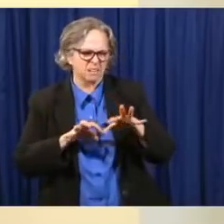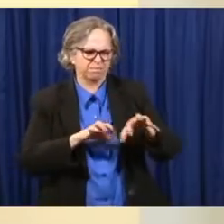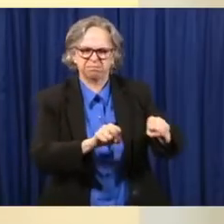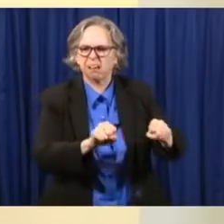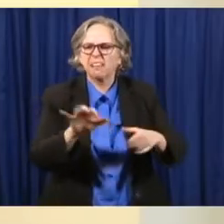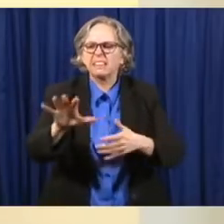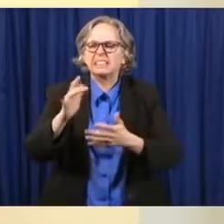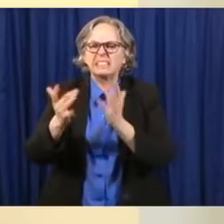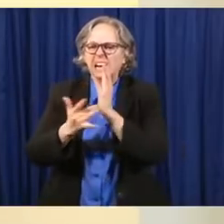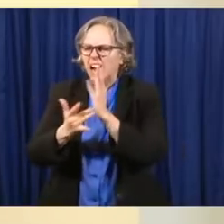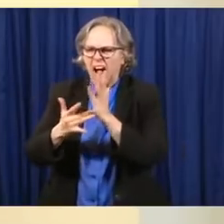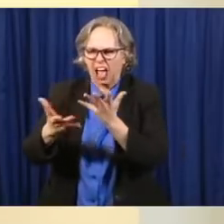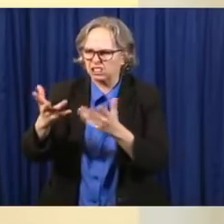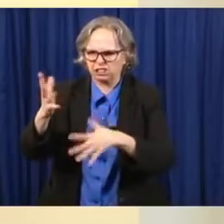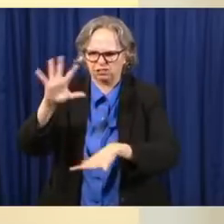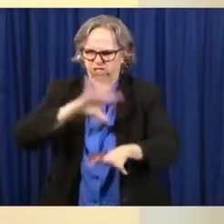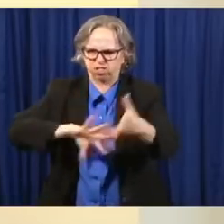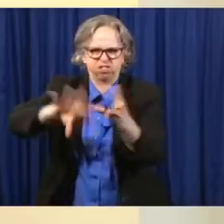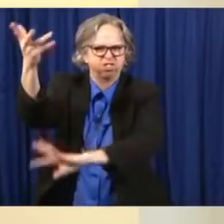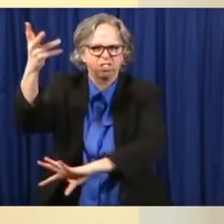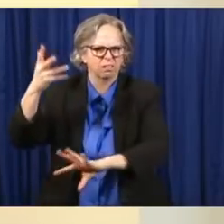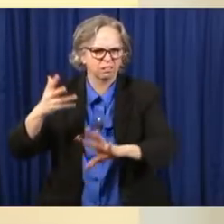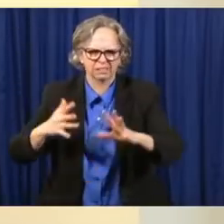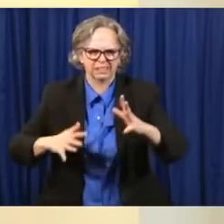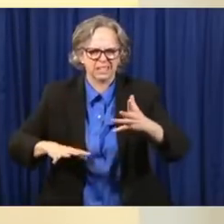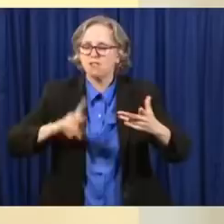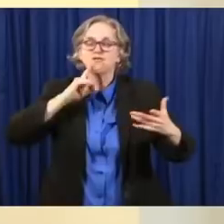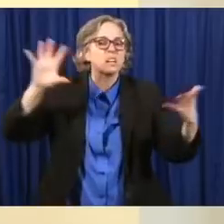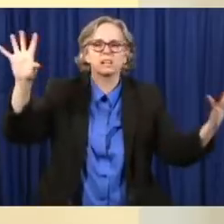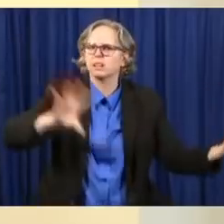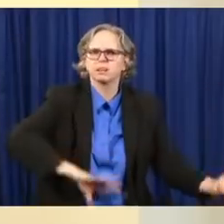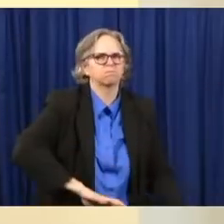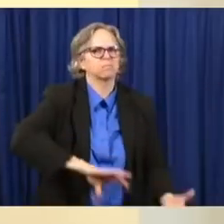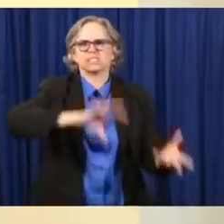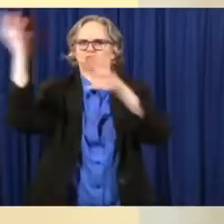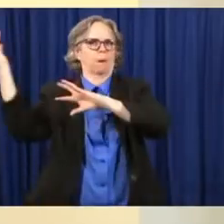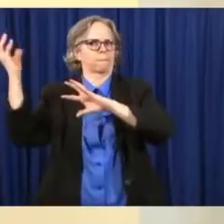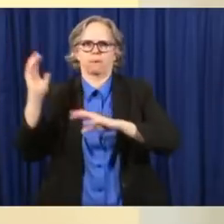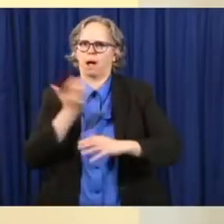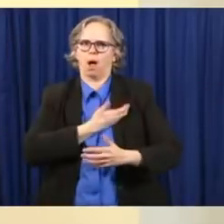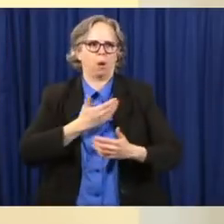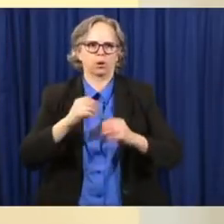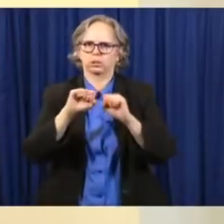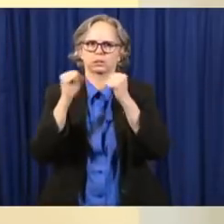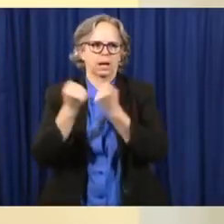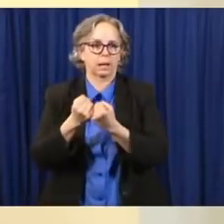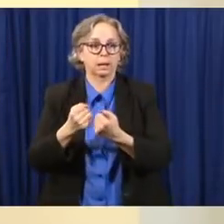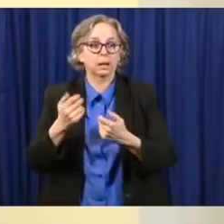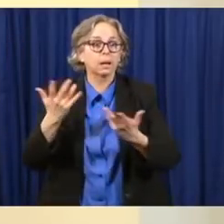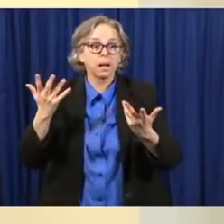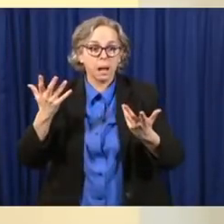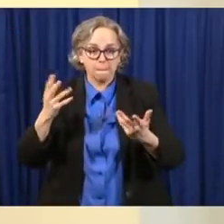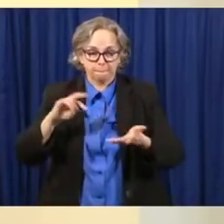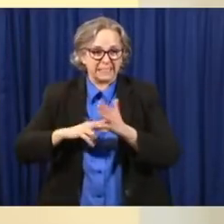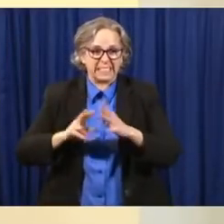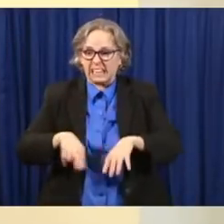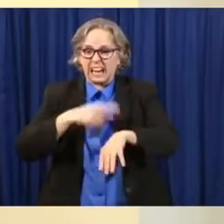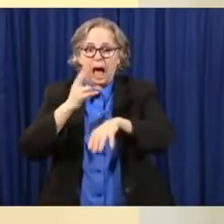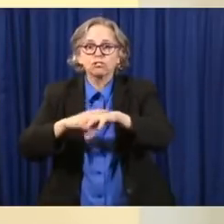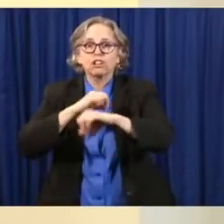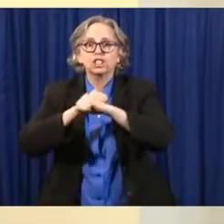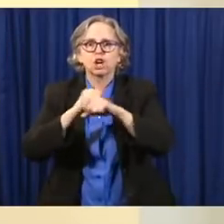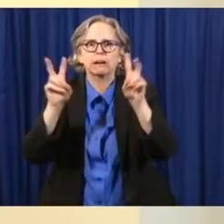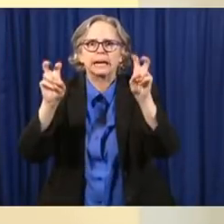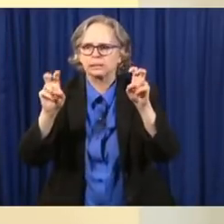work. It disrupts in such a way that it is a national security issue. And worst of all, it can turn